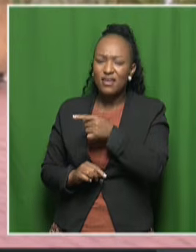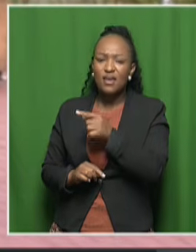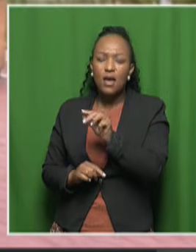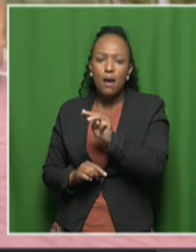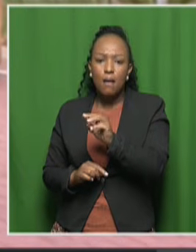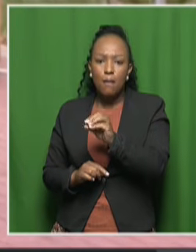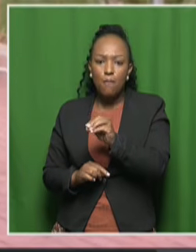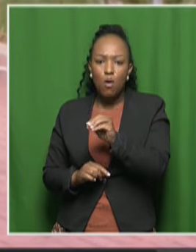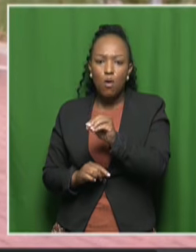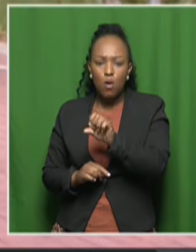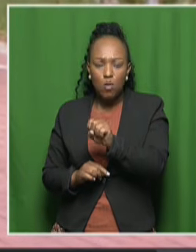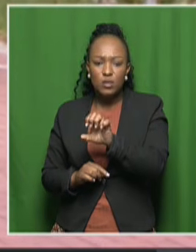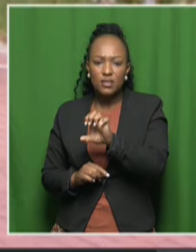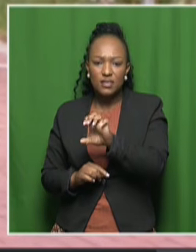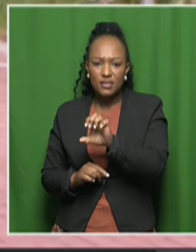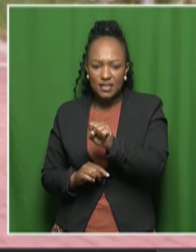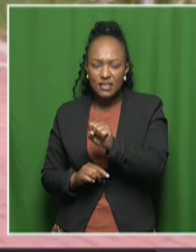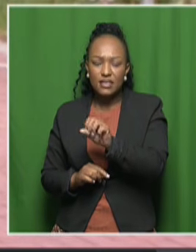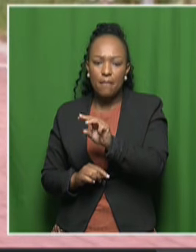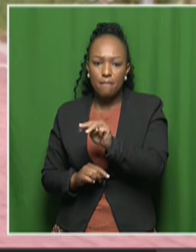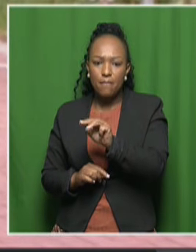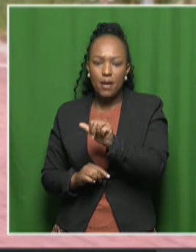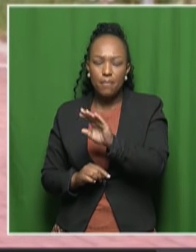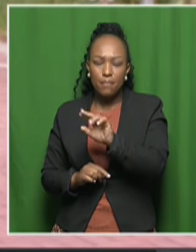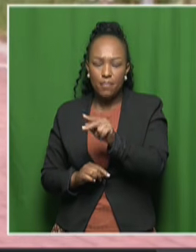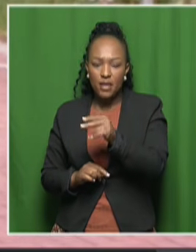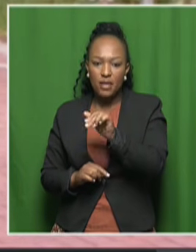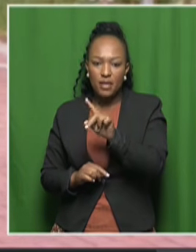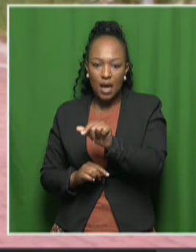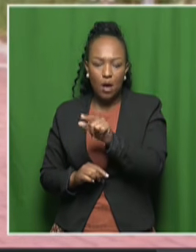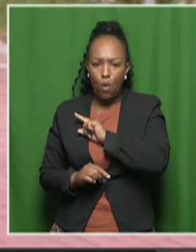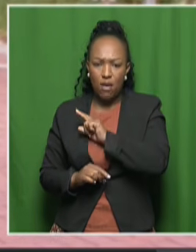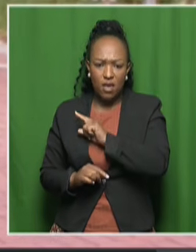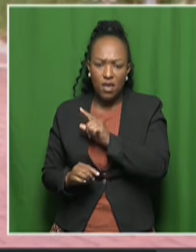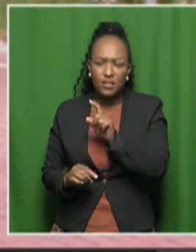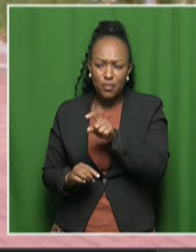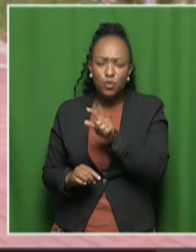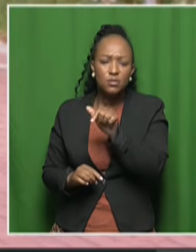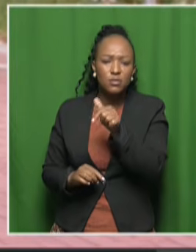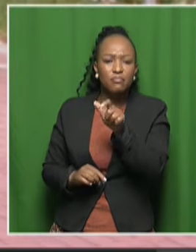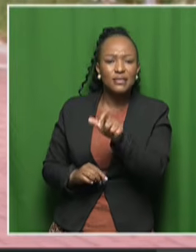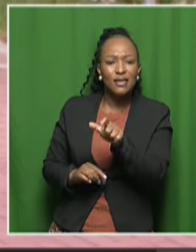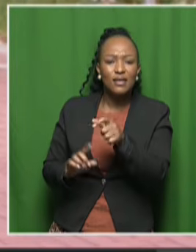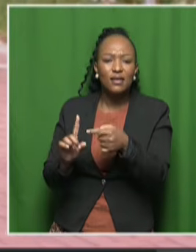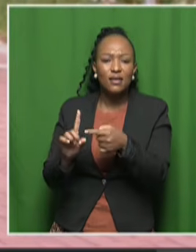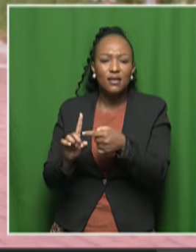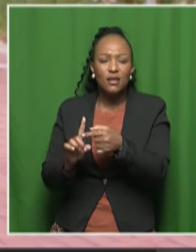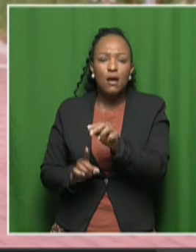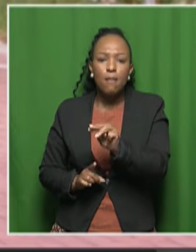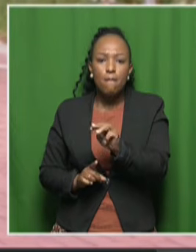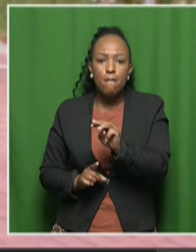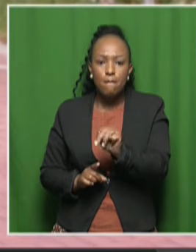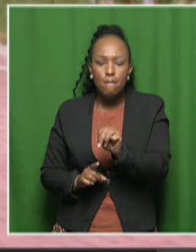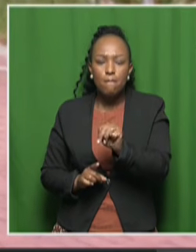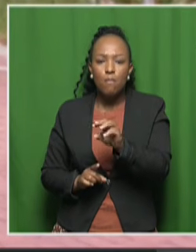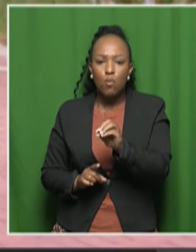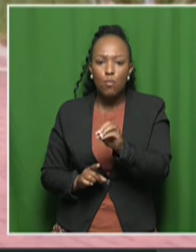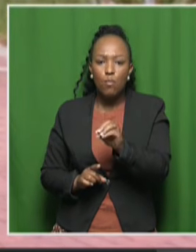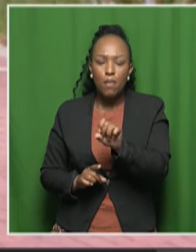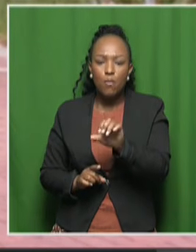there not be a statue of Moses Mabhida? My educated guess, Leanne, would possibly be because Nelson Mandela was